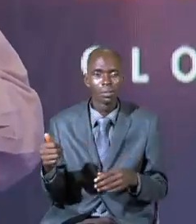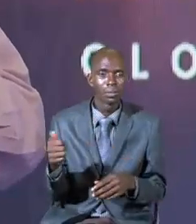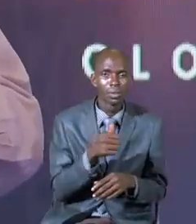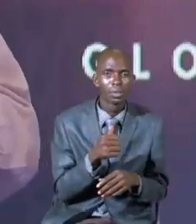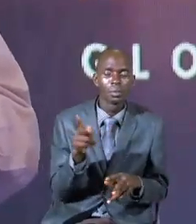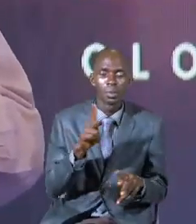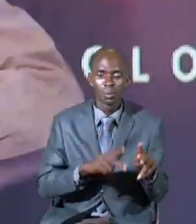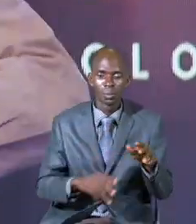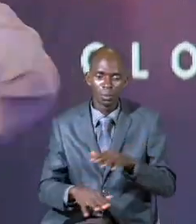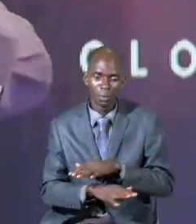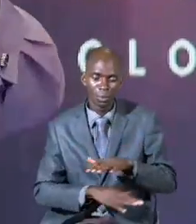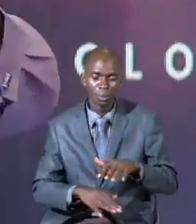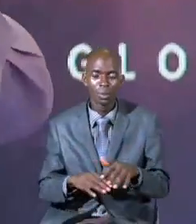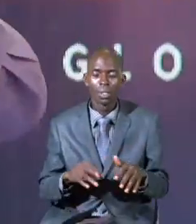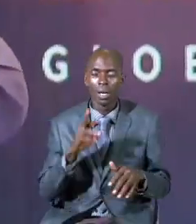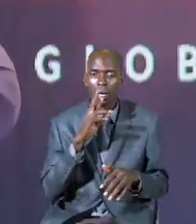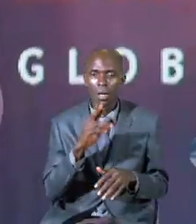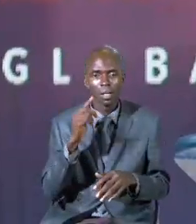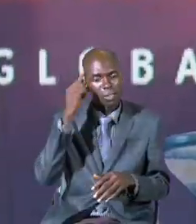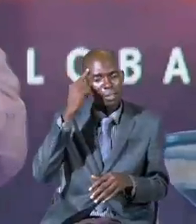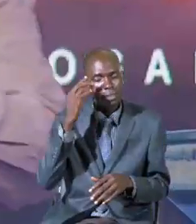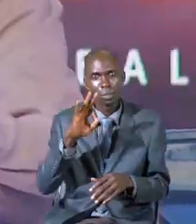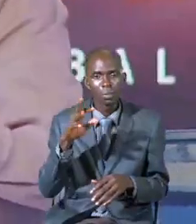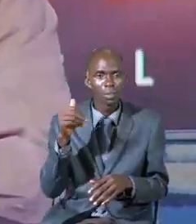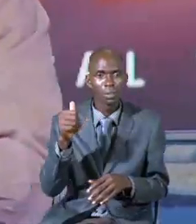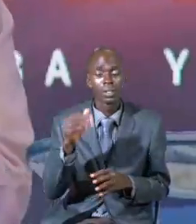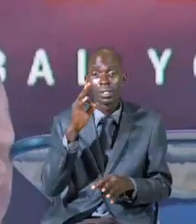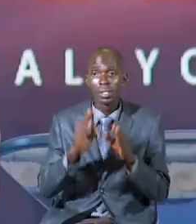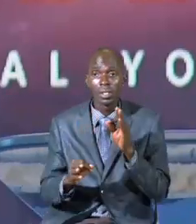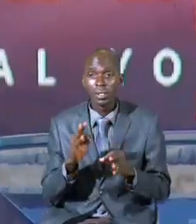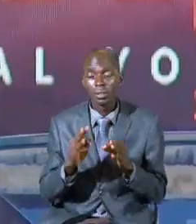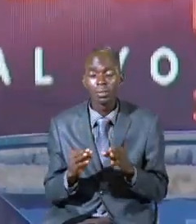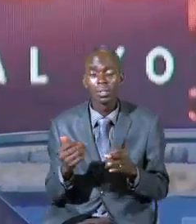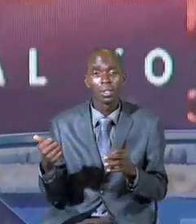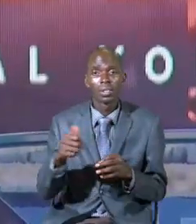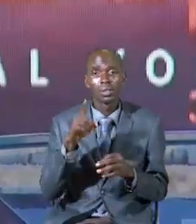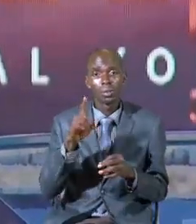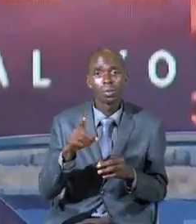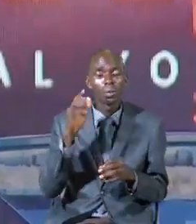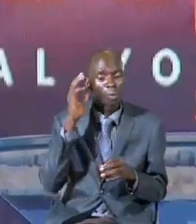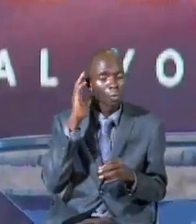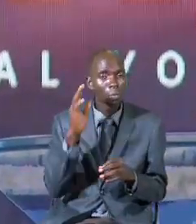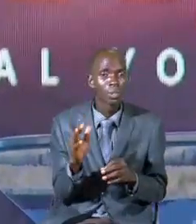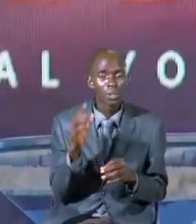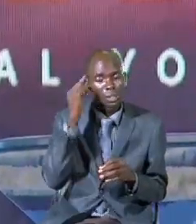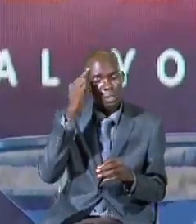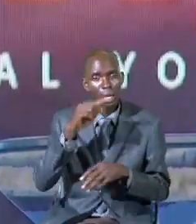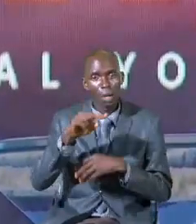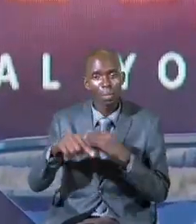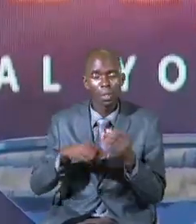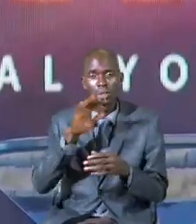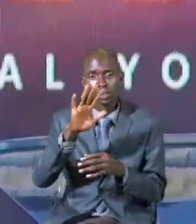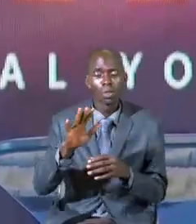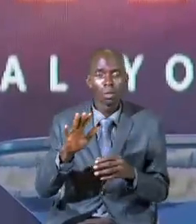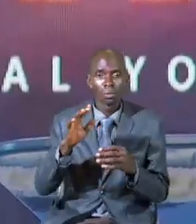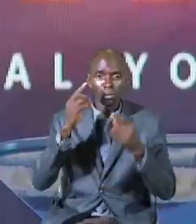they are thinking of themselves. If anybody is going to think about your progress, about your prospects, if anybody is going to think